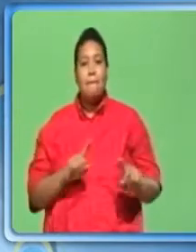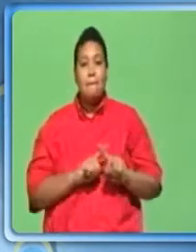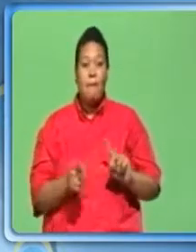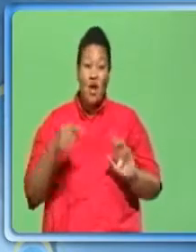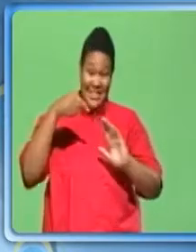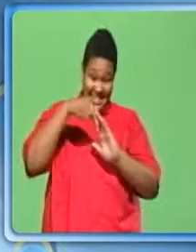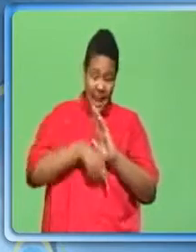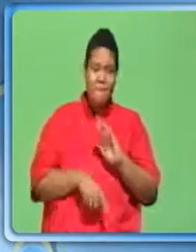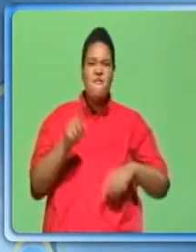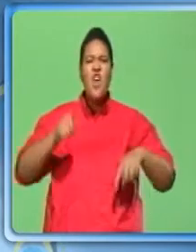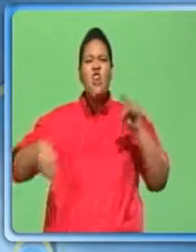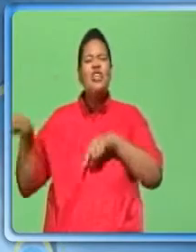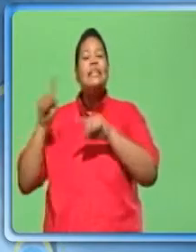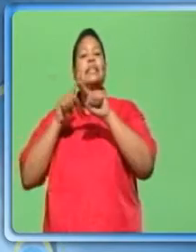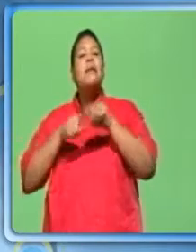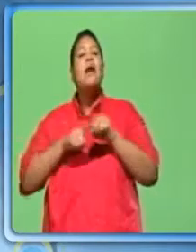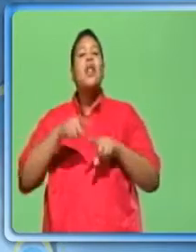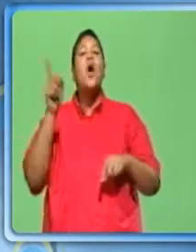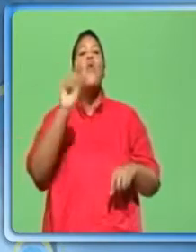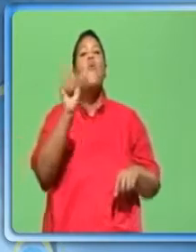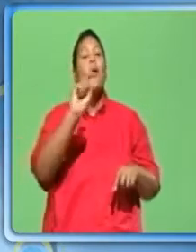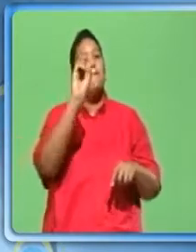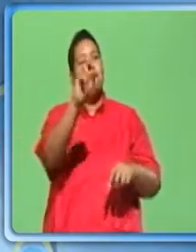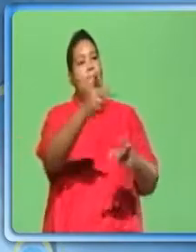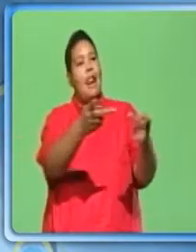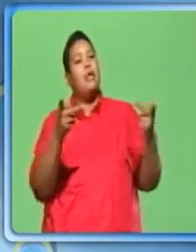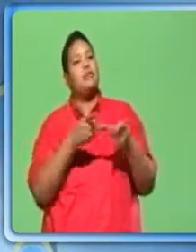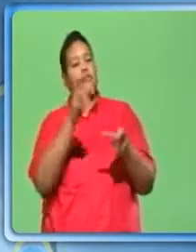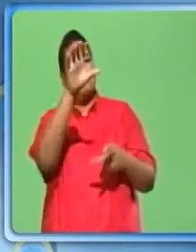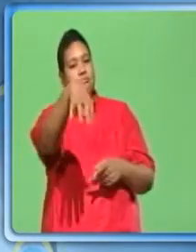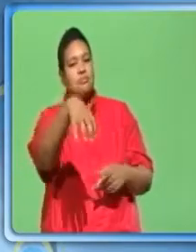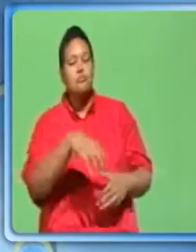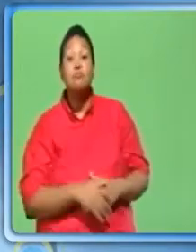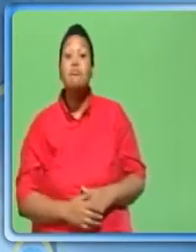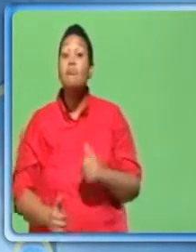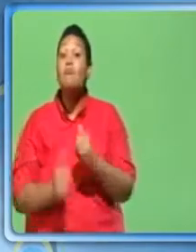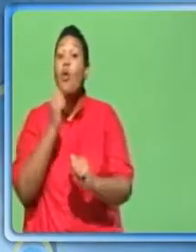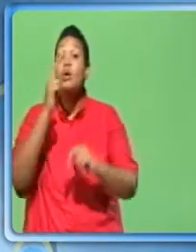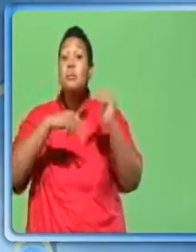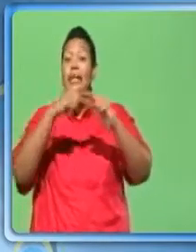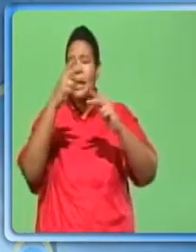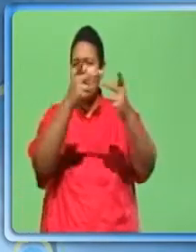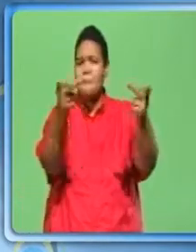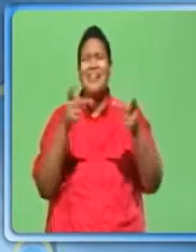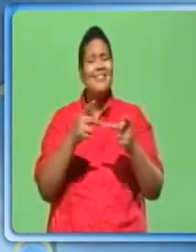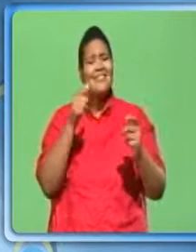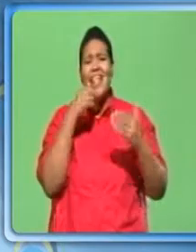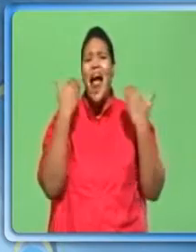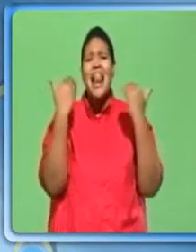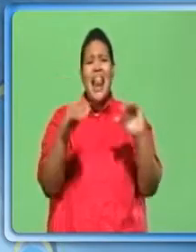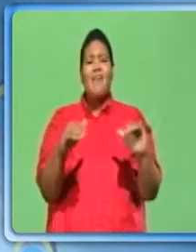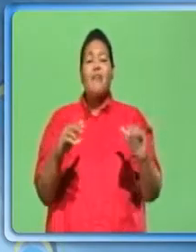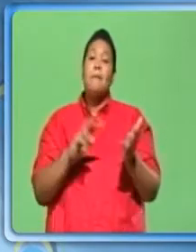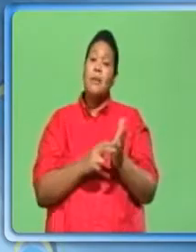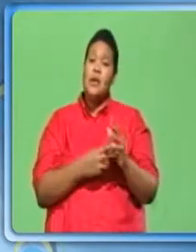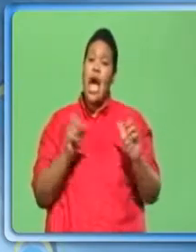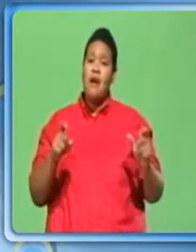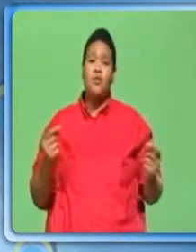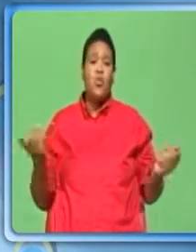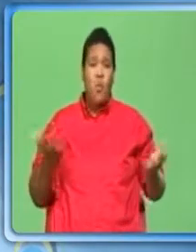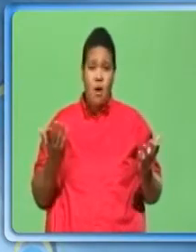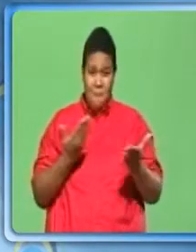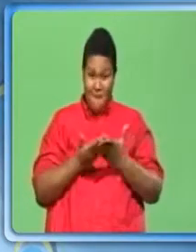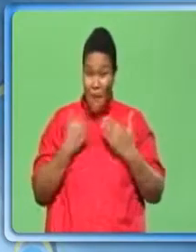depth varies depending on site. Most building sites are not level, and consequently, before